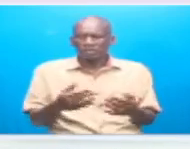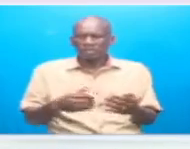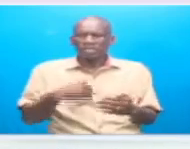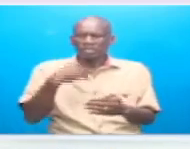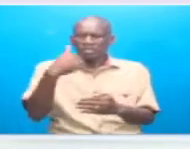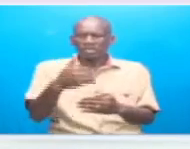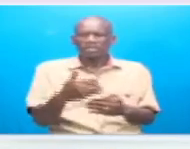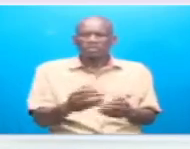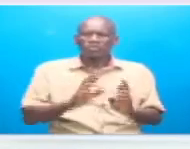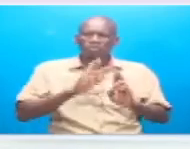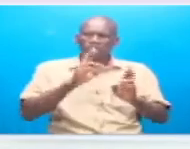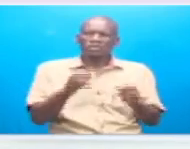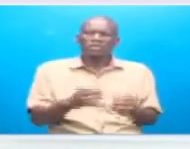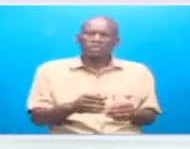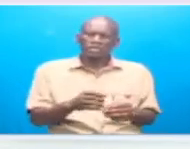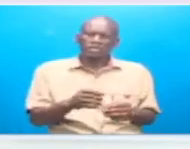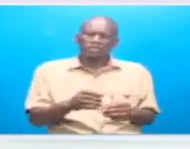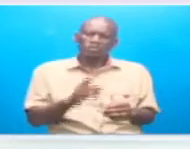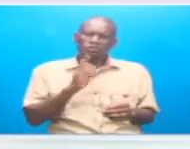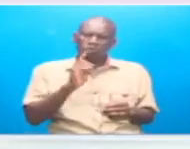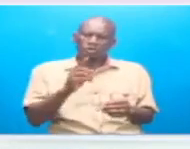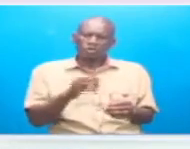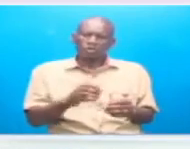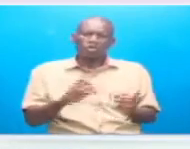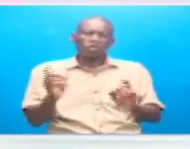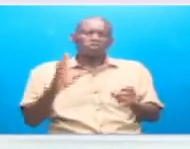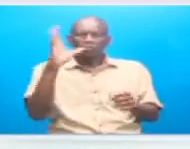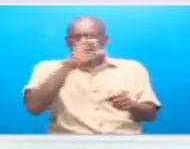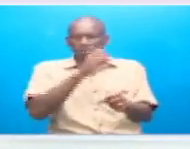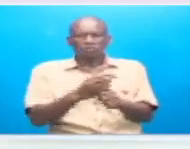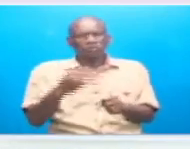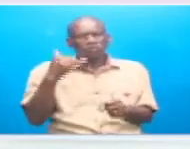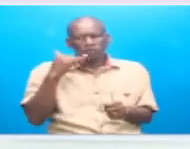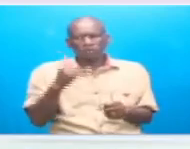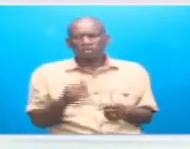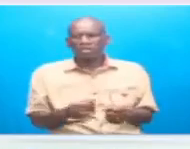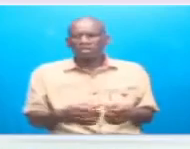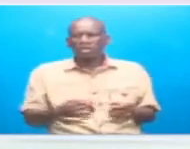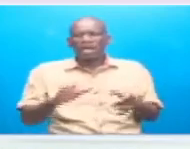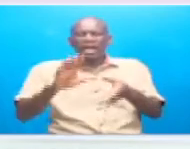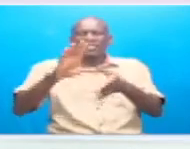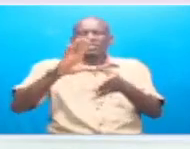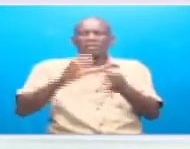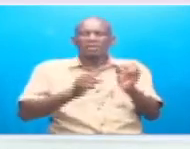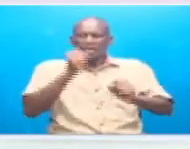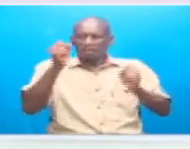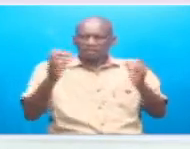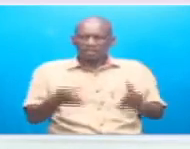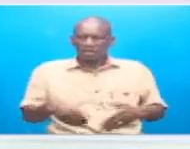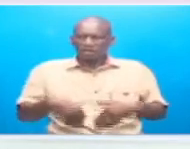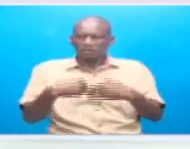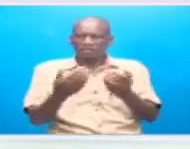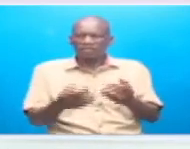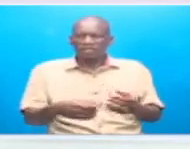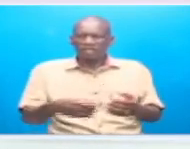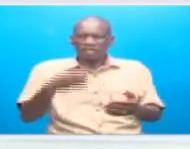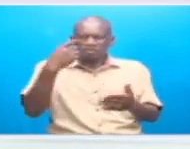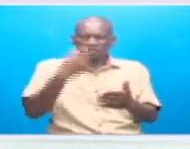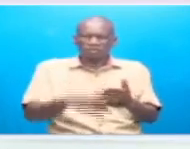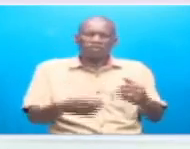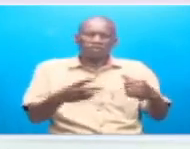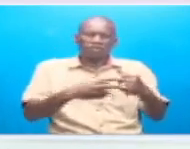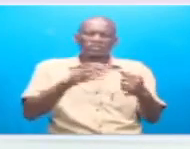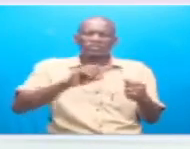next report is a cautionary tale not to abuse this device here. A German athlete has been given a fine of